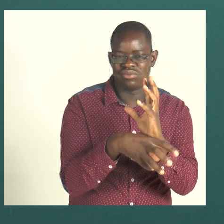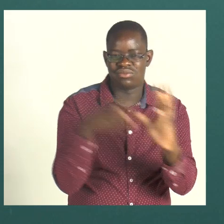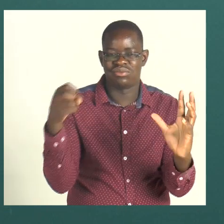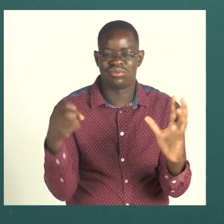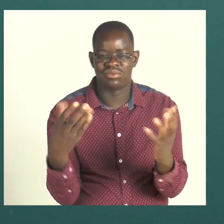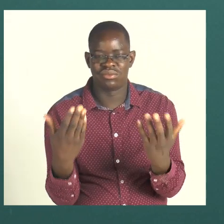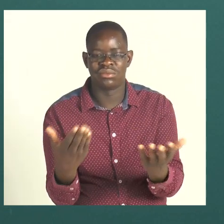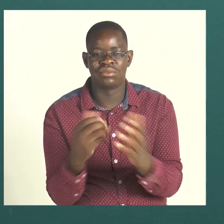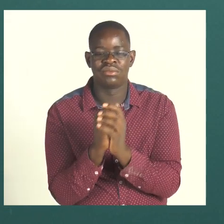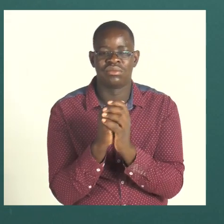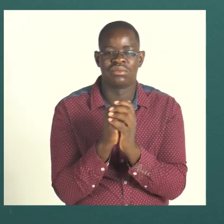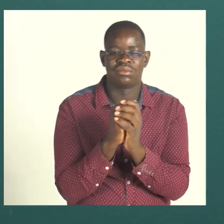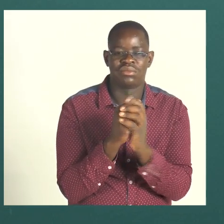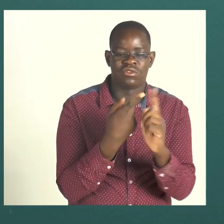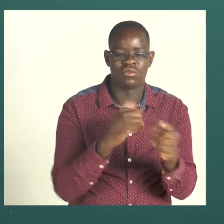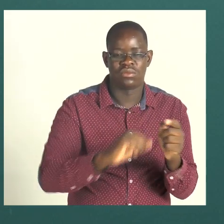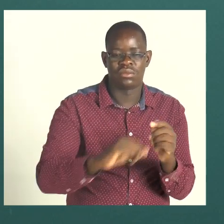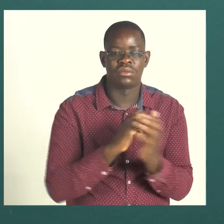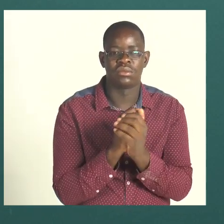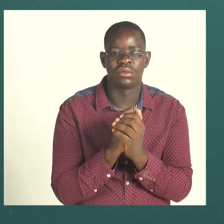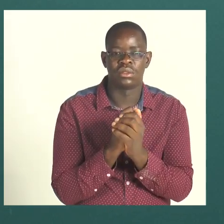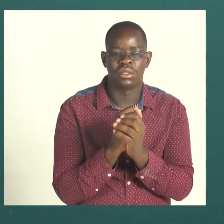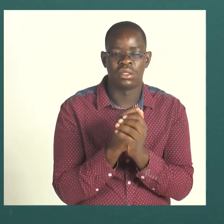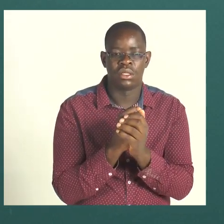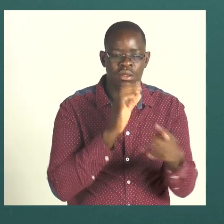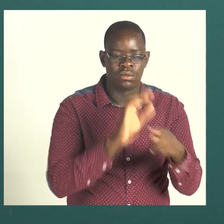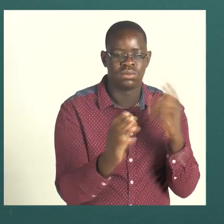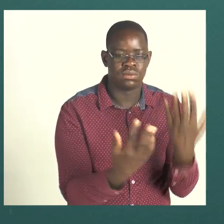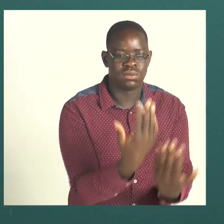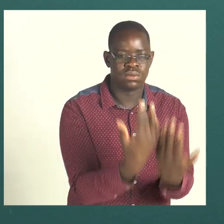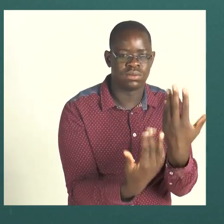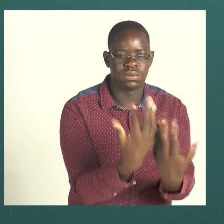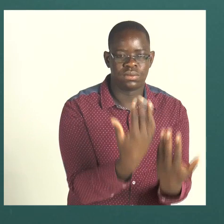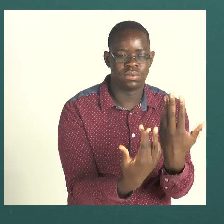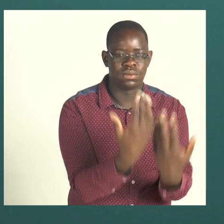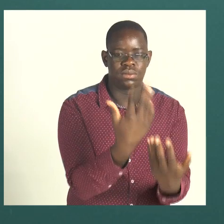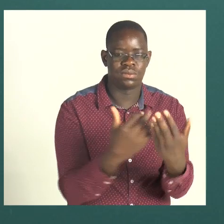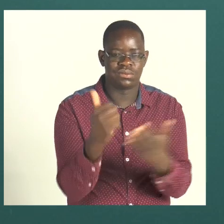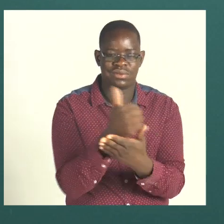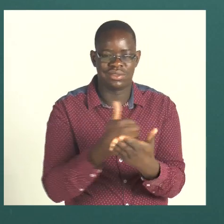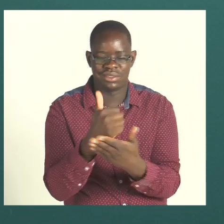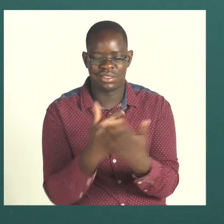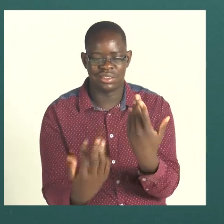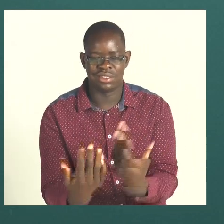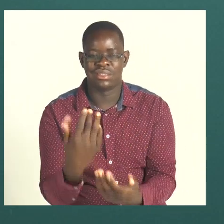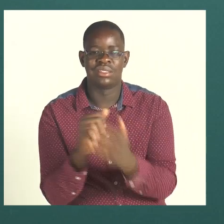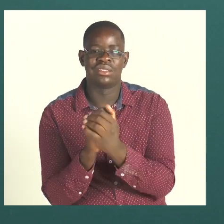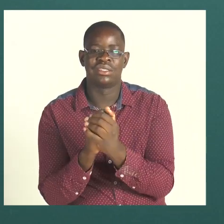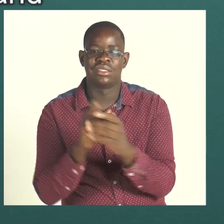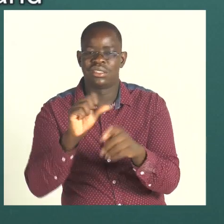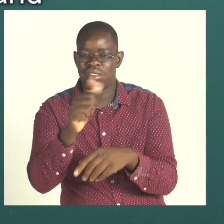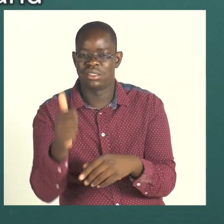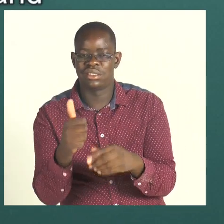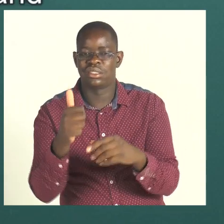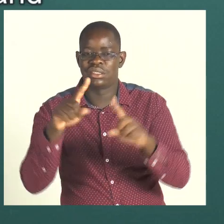are removed from the ground. Burning. Felt is burned to clear it from grass and other